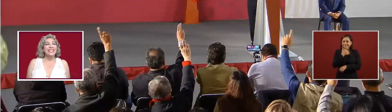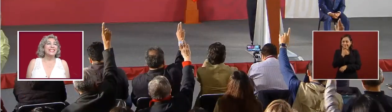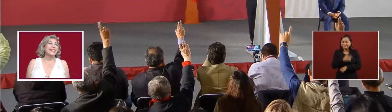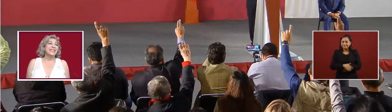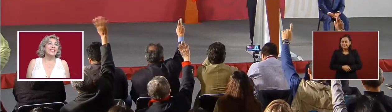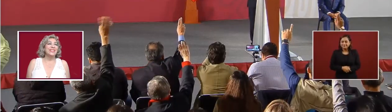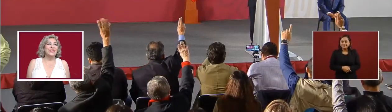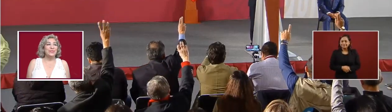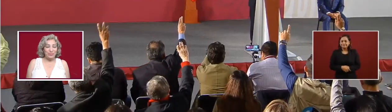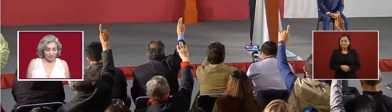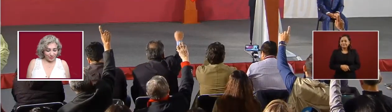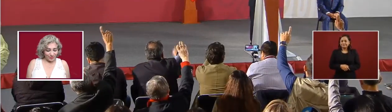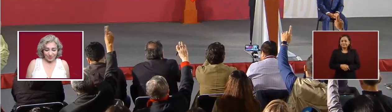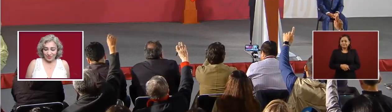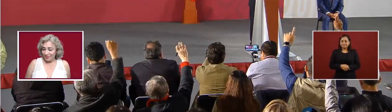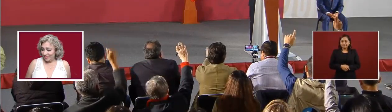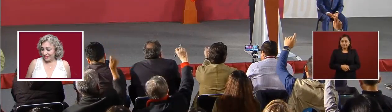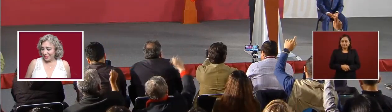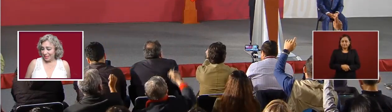So,